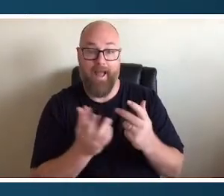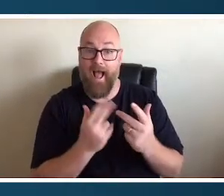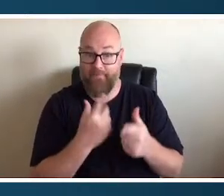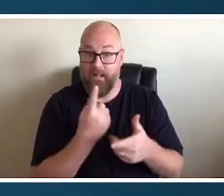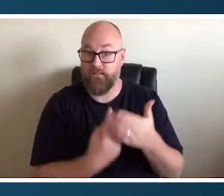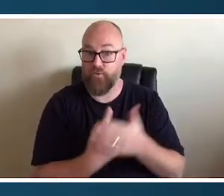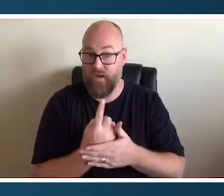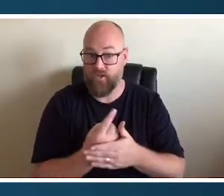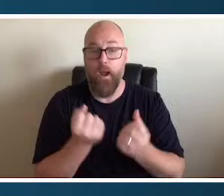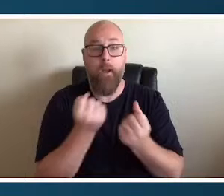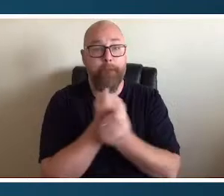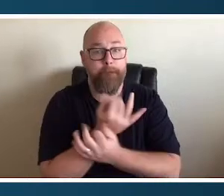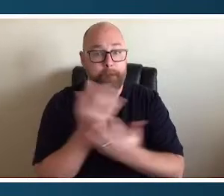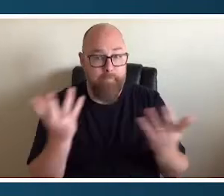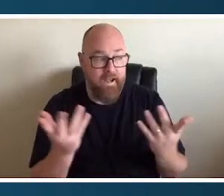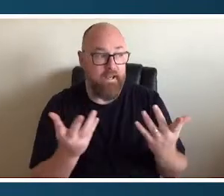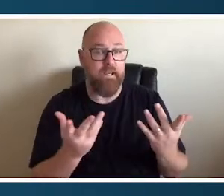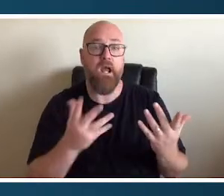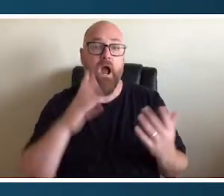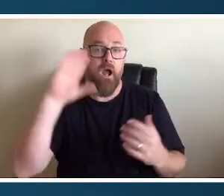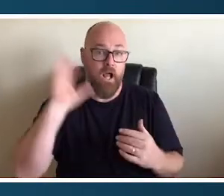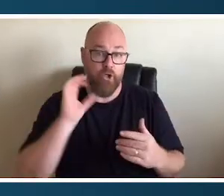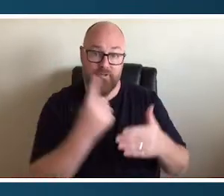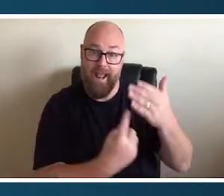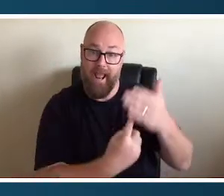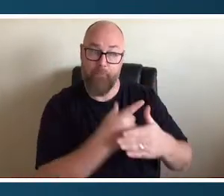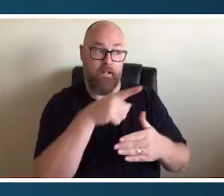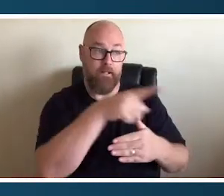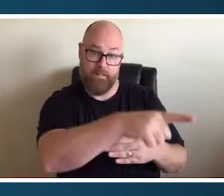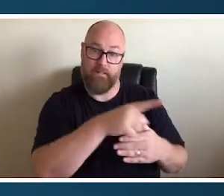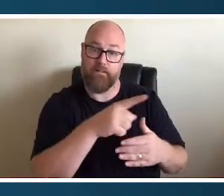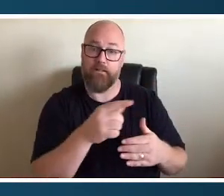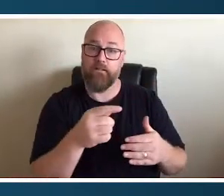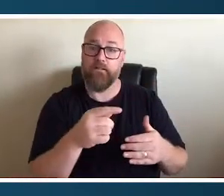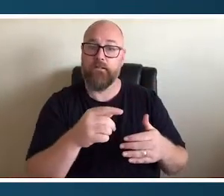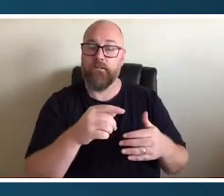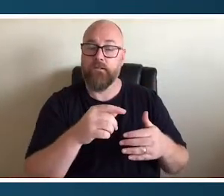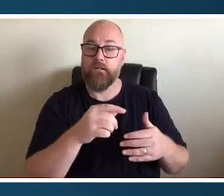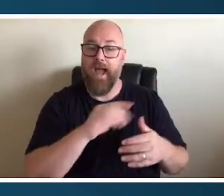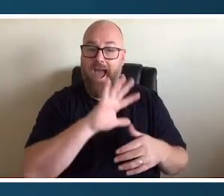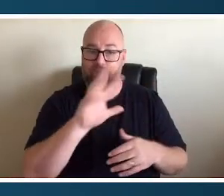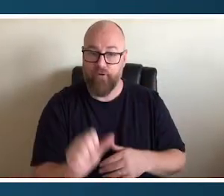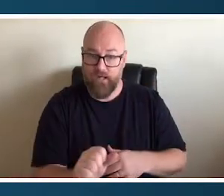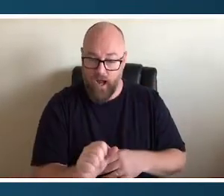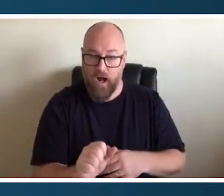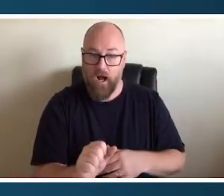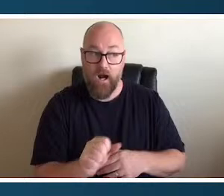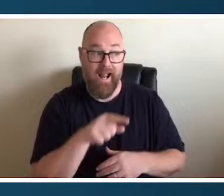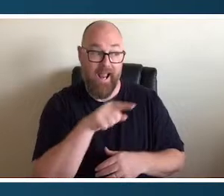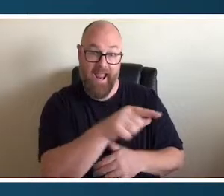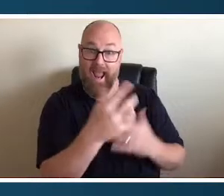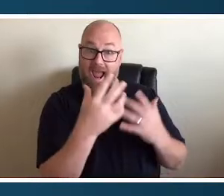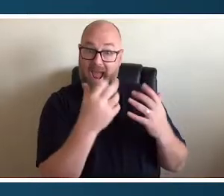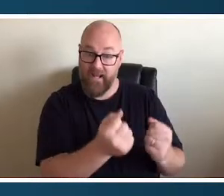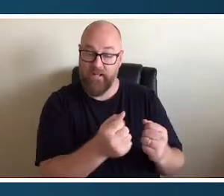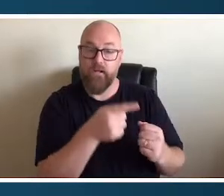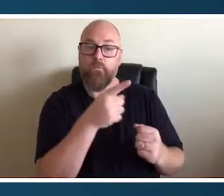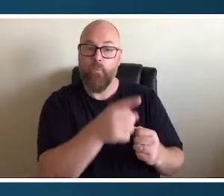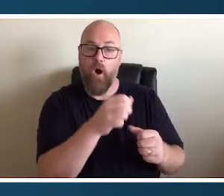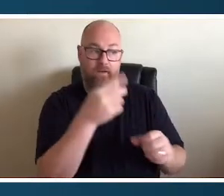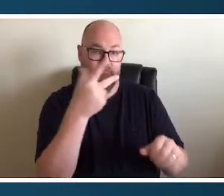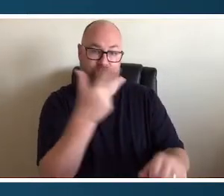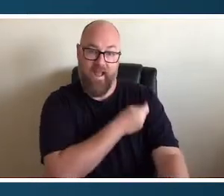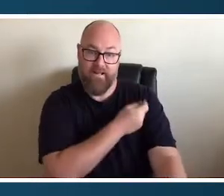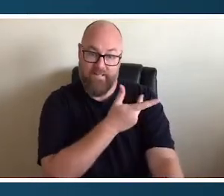in Africa, when the vaccines were started to be rolled out, it was going to try to talk to communities about